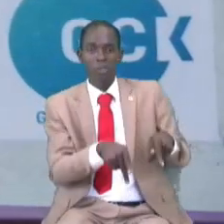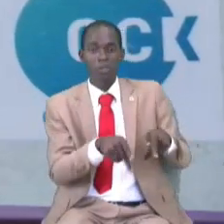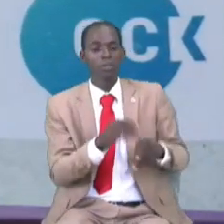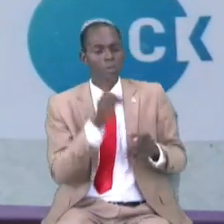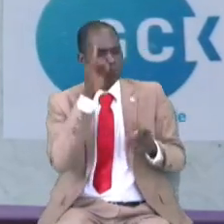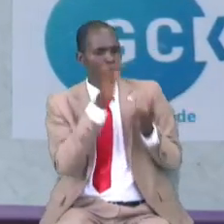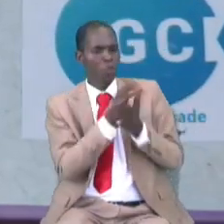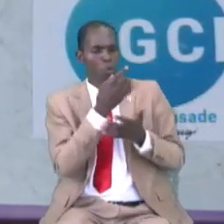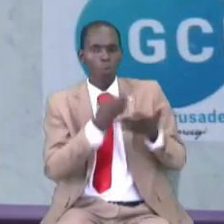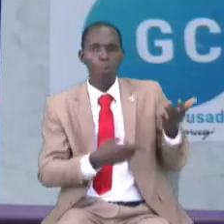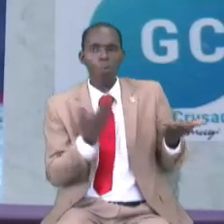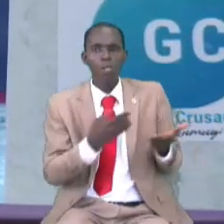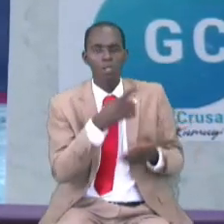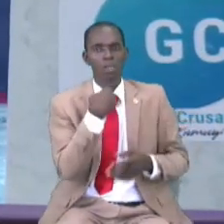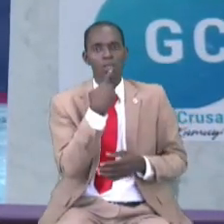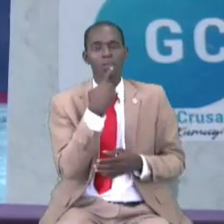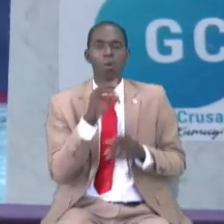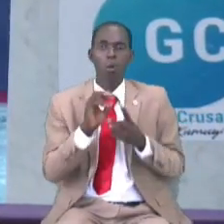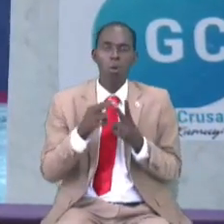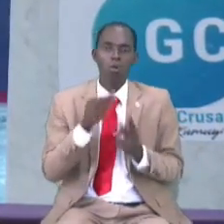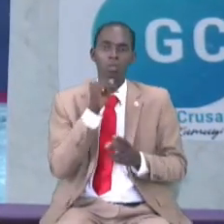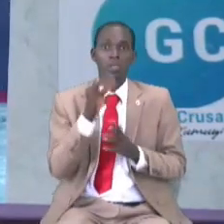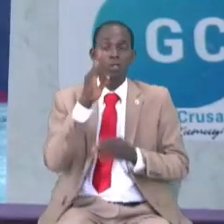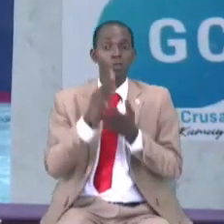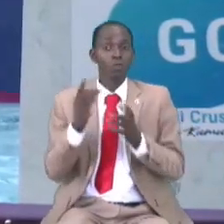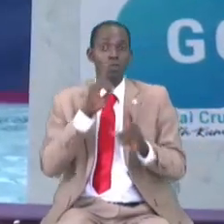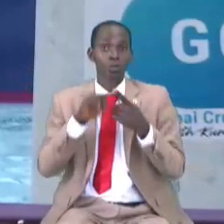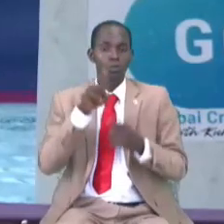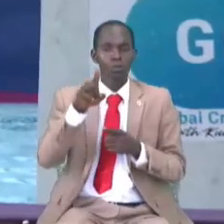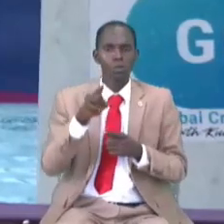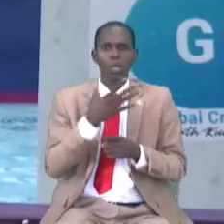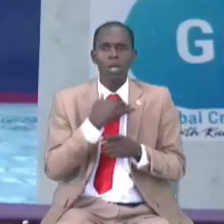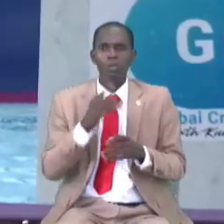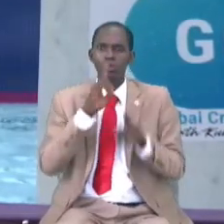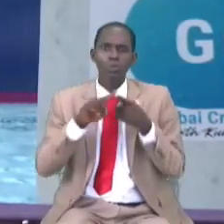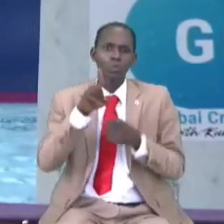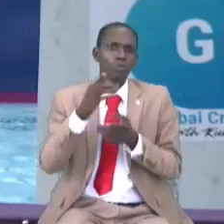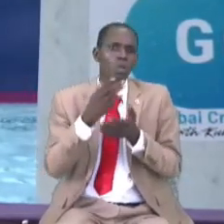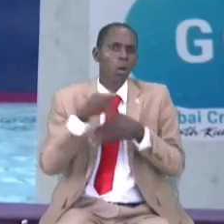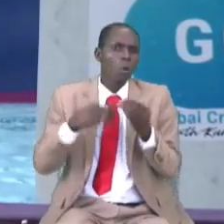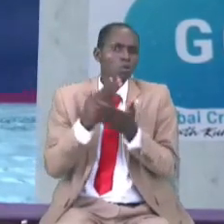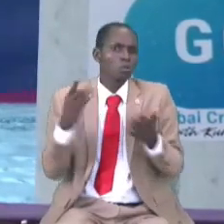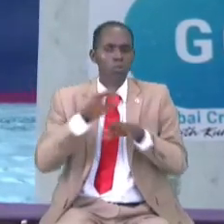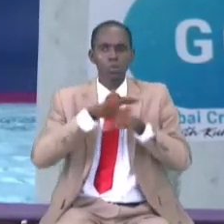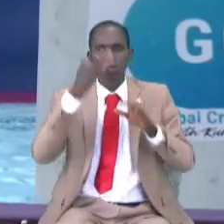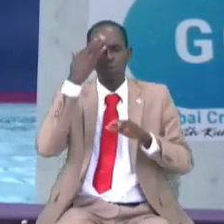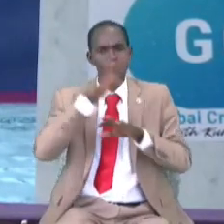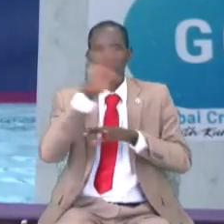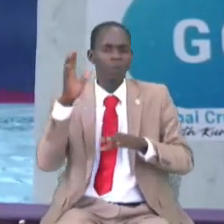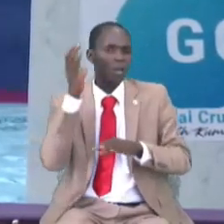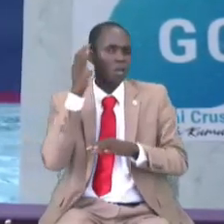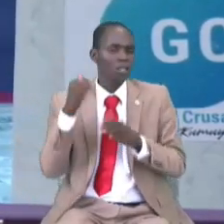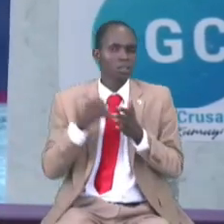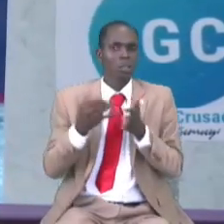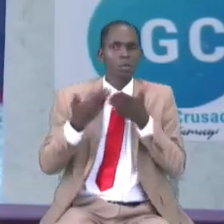you don't know, he's talking about something you have never heard, and he speaks to you, the voice, the tone, and